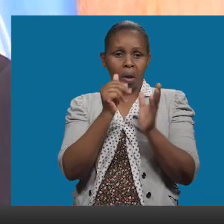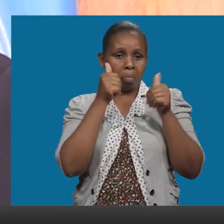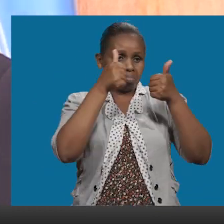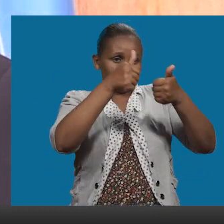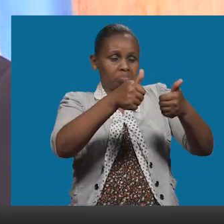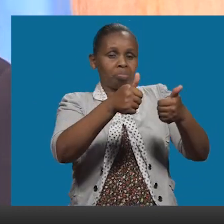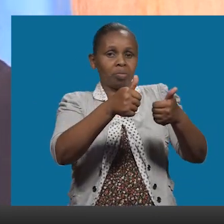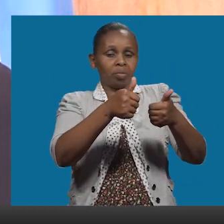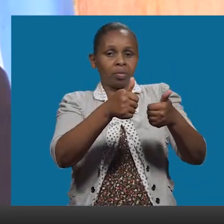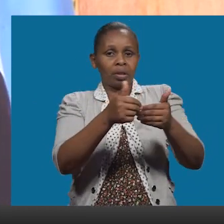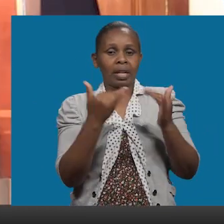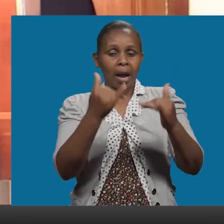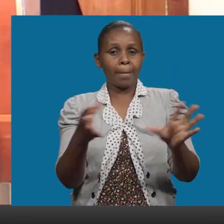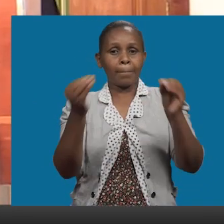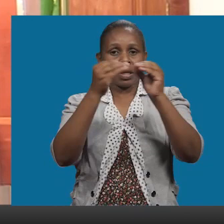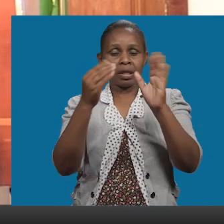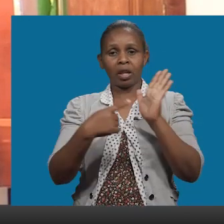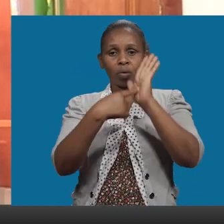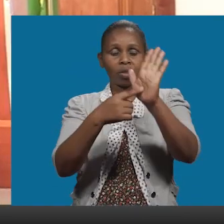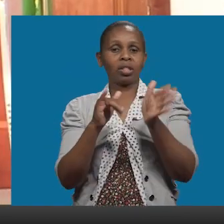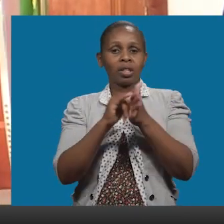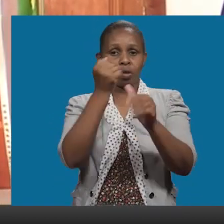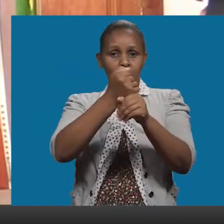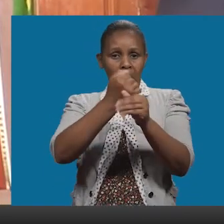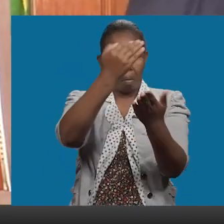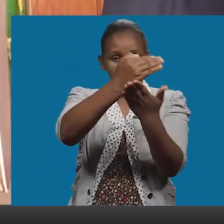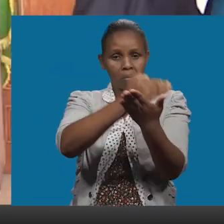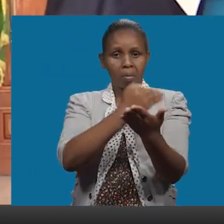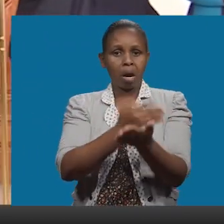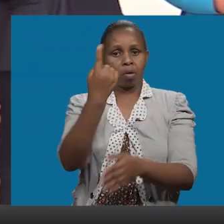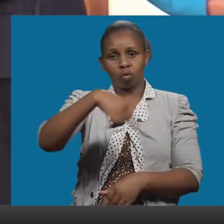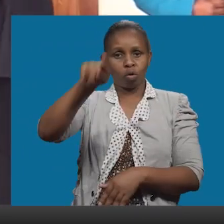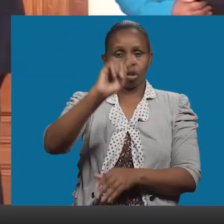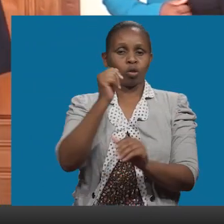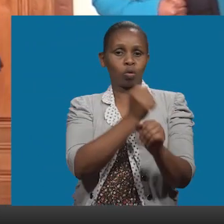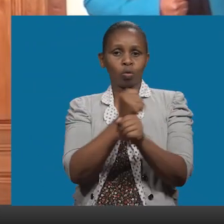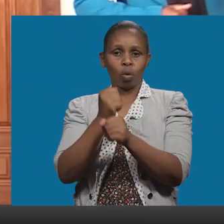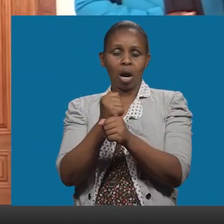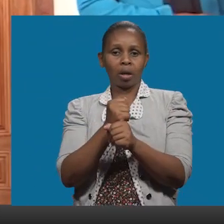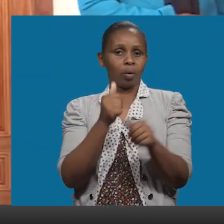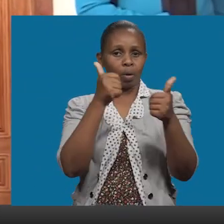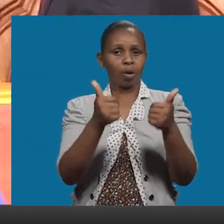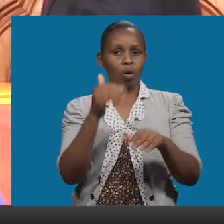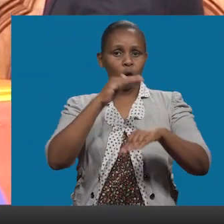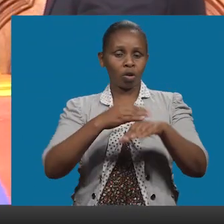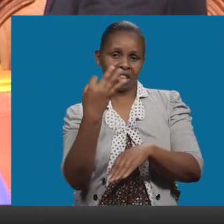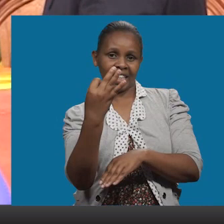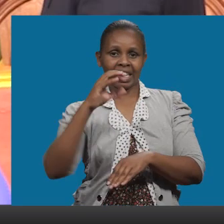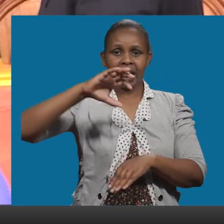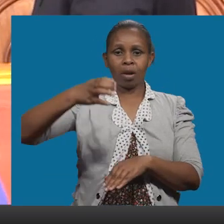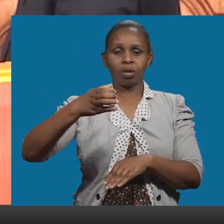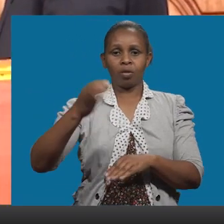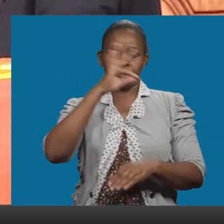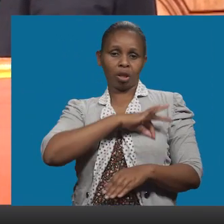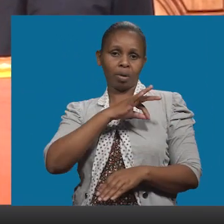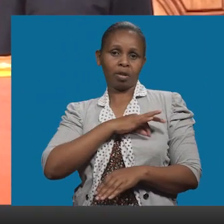a notice, a restoration notice. Muungano huu unaashiria kutekeleza mikakati mwafaka ya kuinua utendakazi wa kaunti hizi tatu